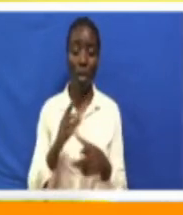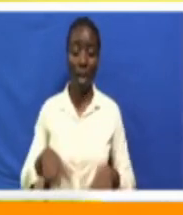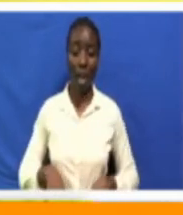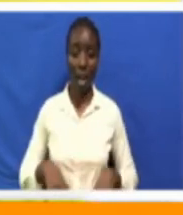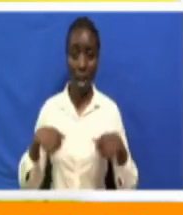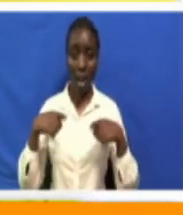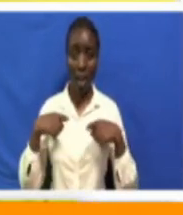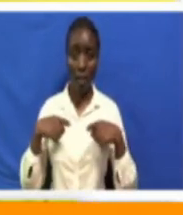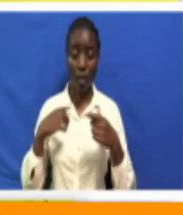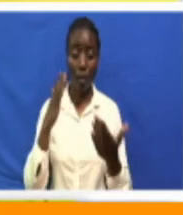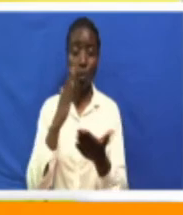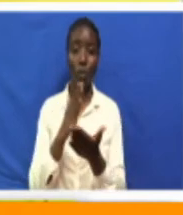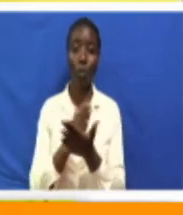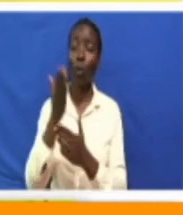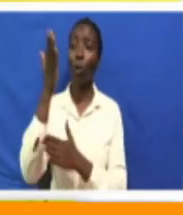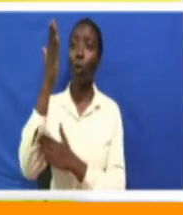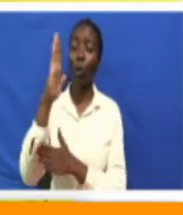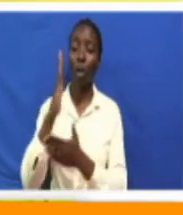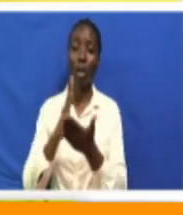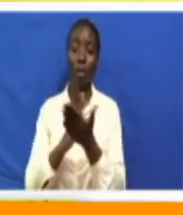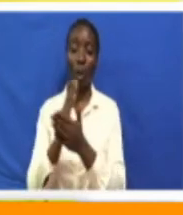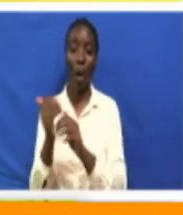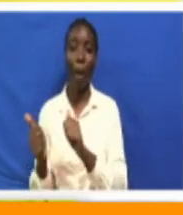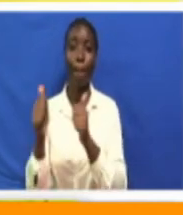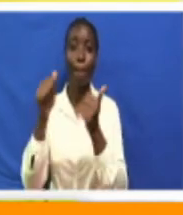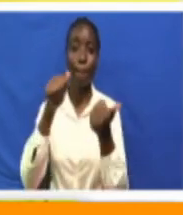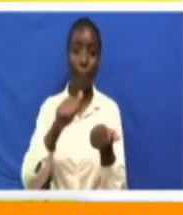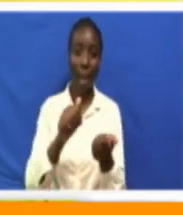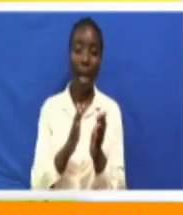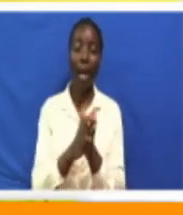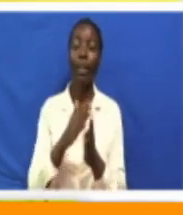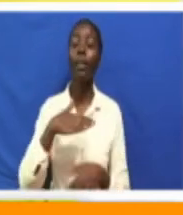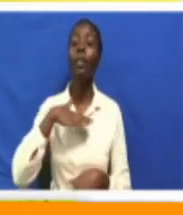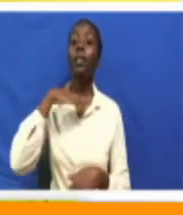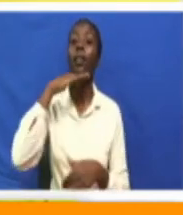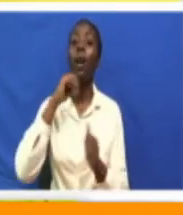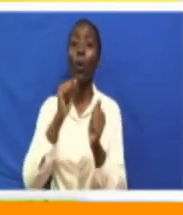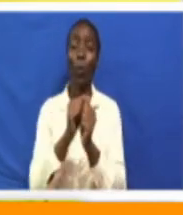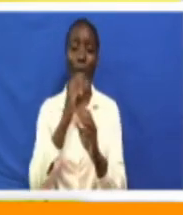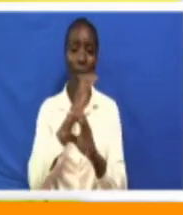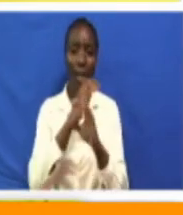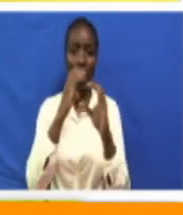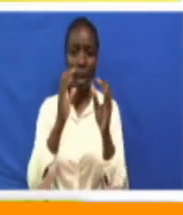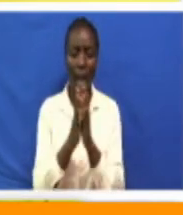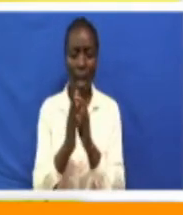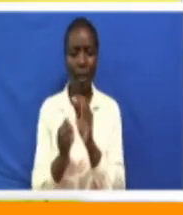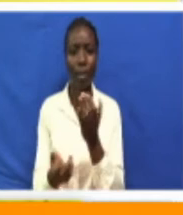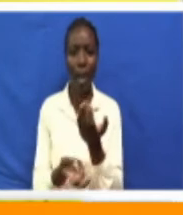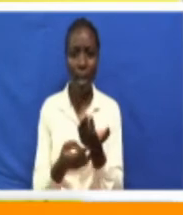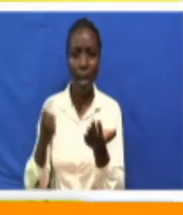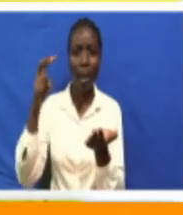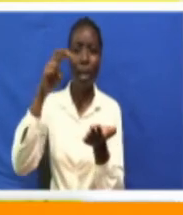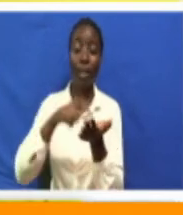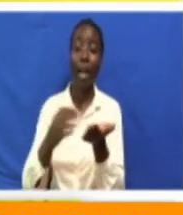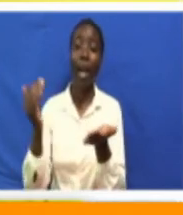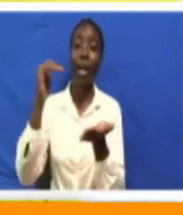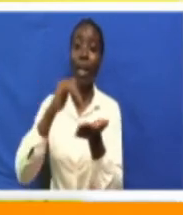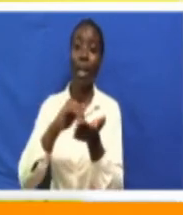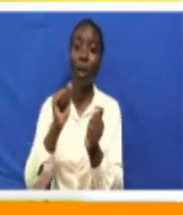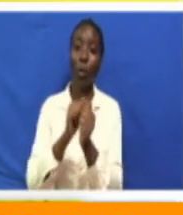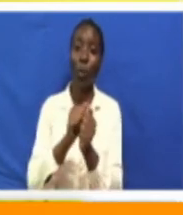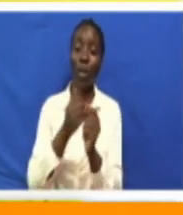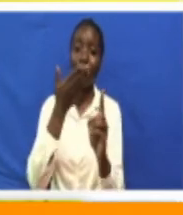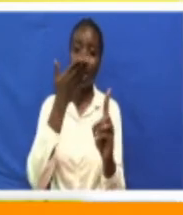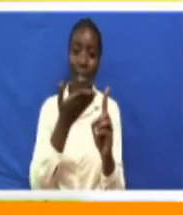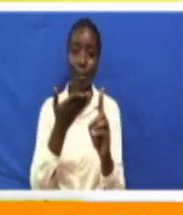in baptism and as dying with Christ and Rising again with him into